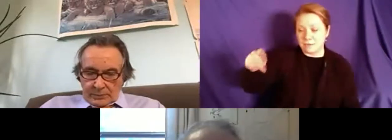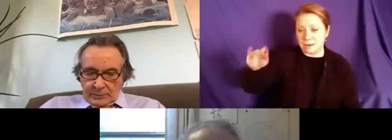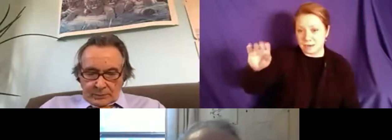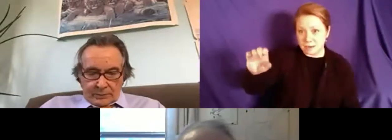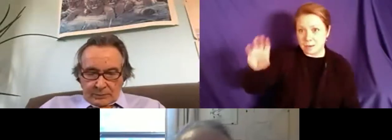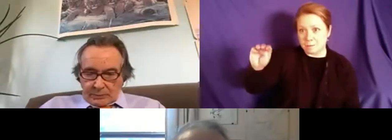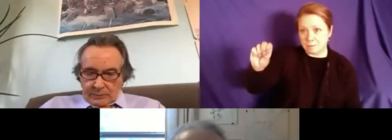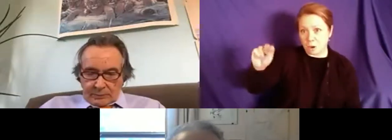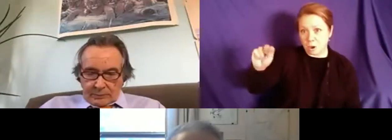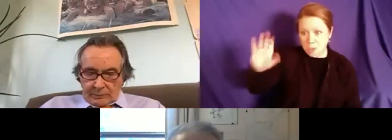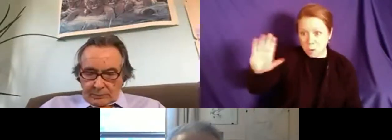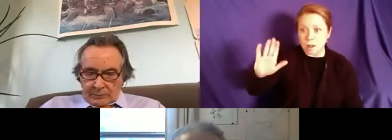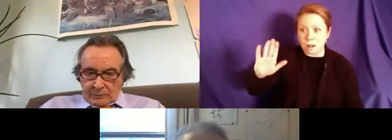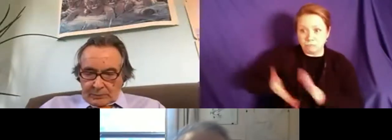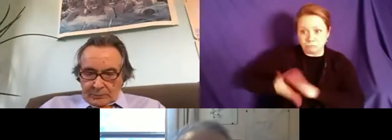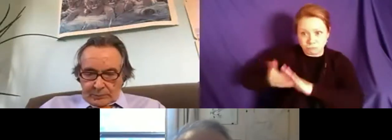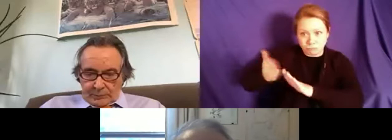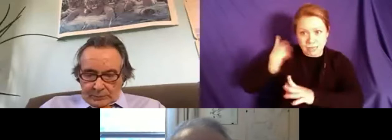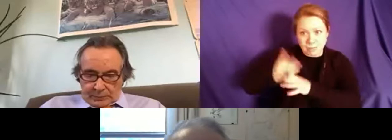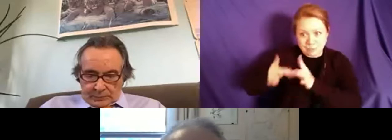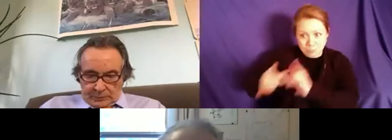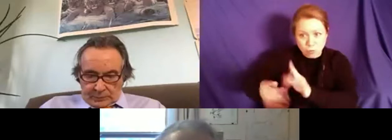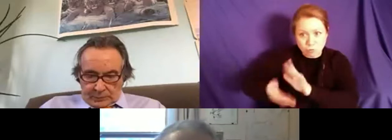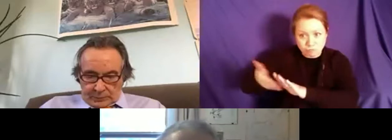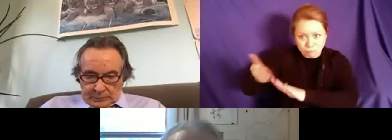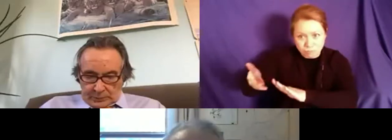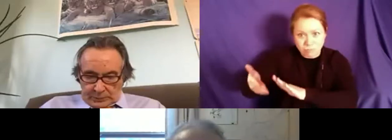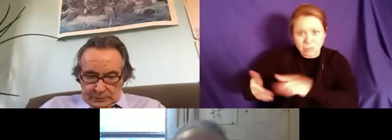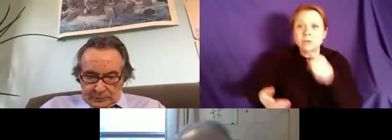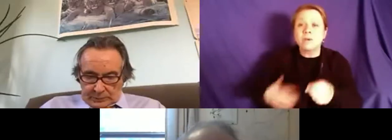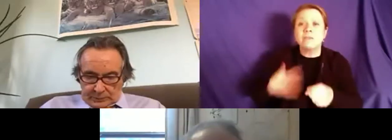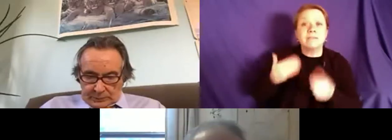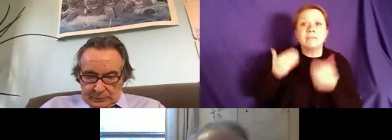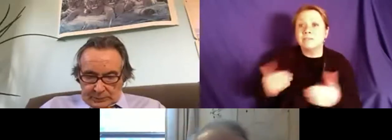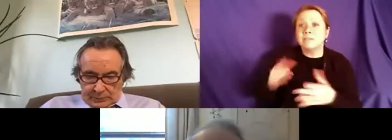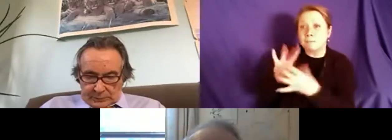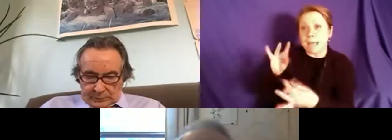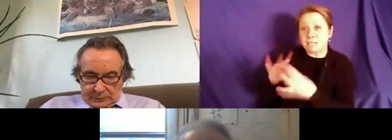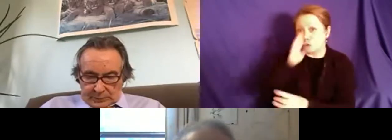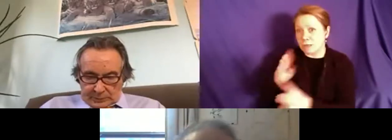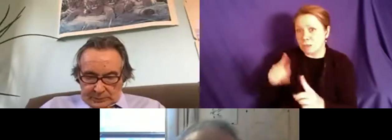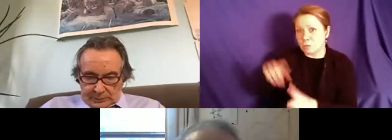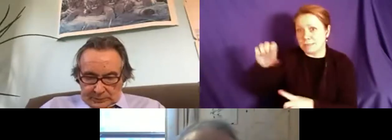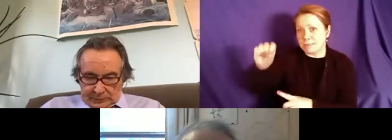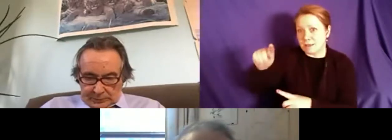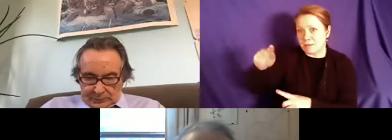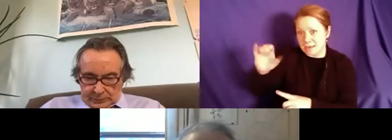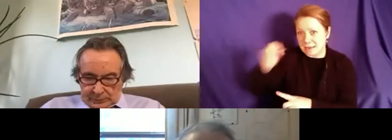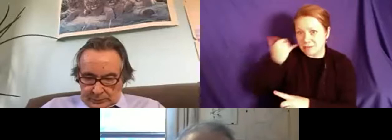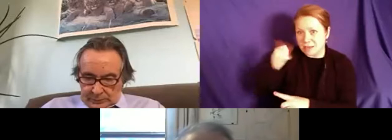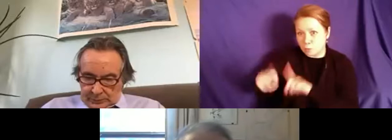with keeping things going smoothly. And so feel free to message her directly in the chat if you have